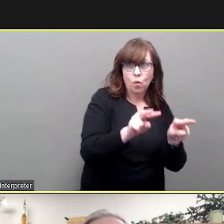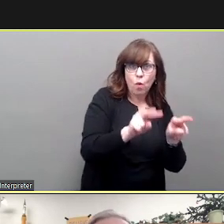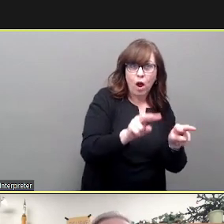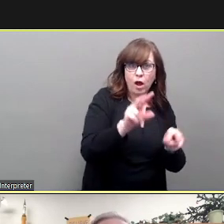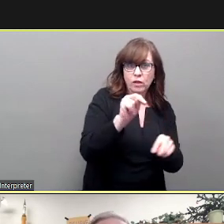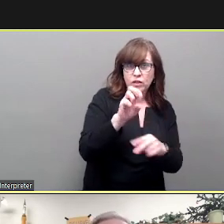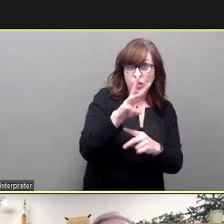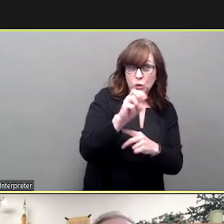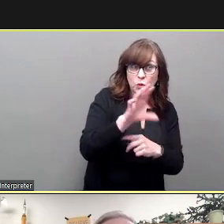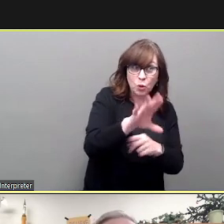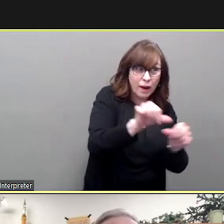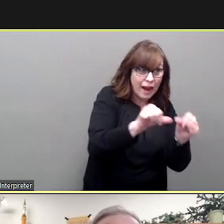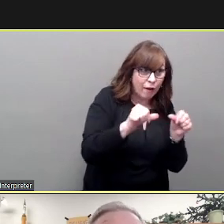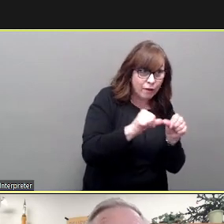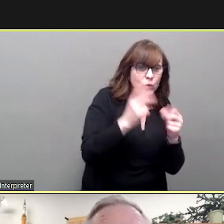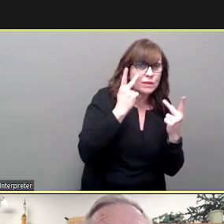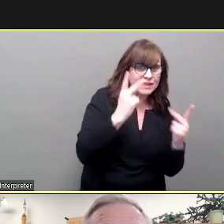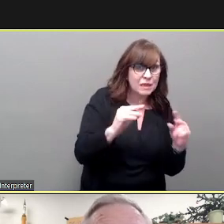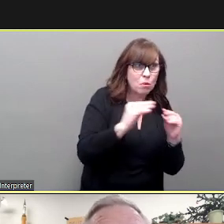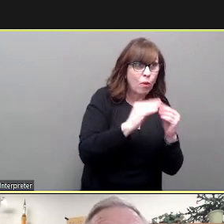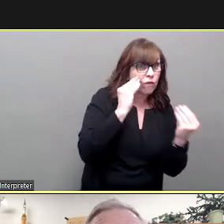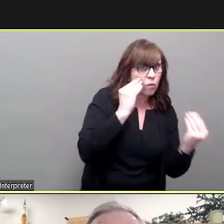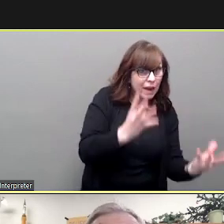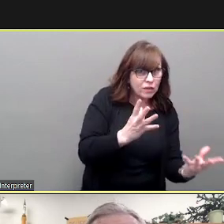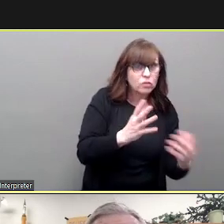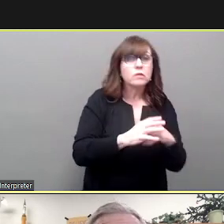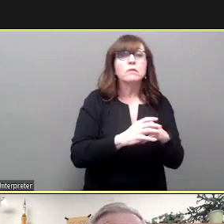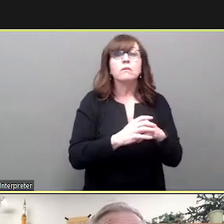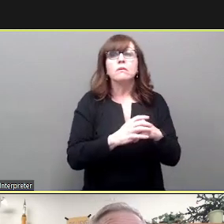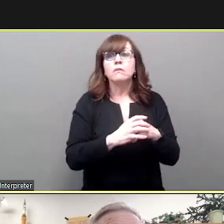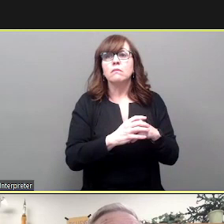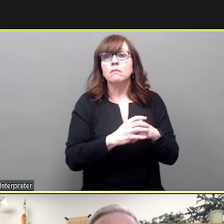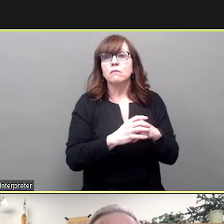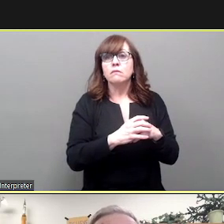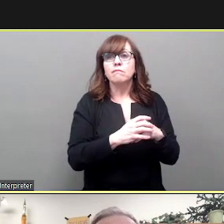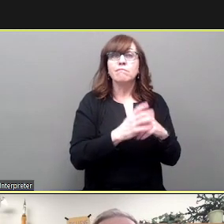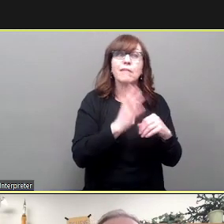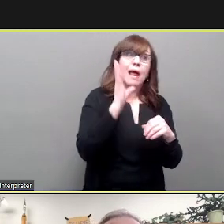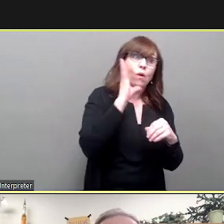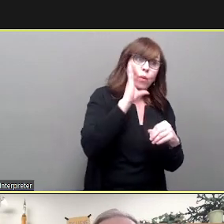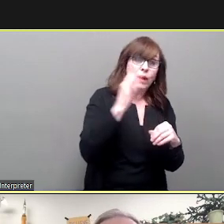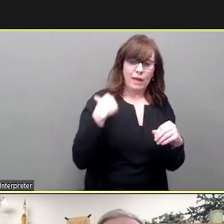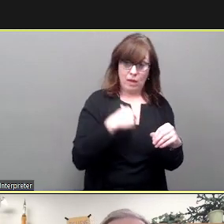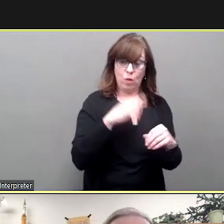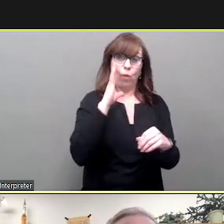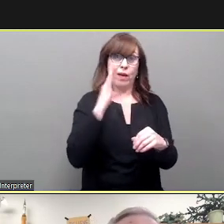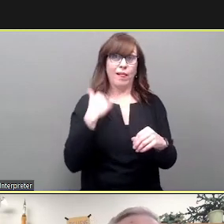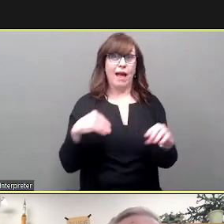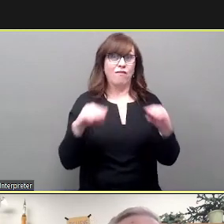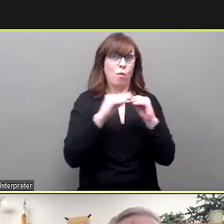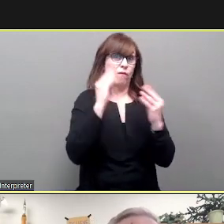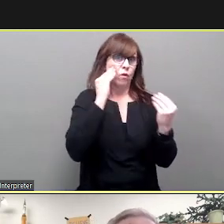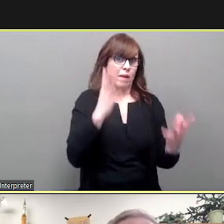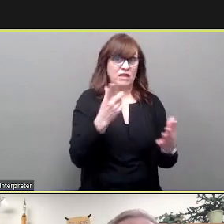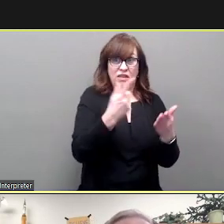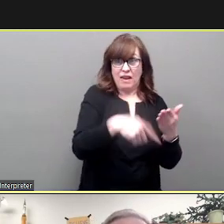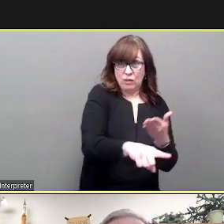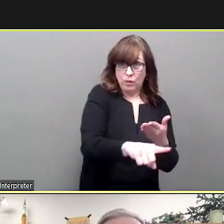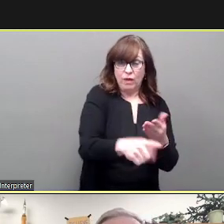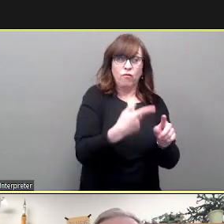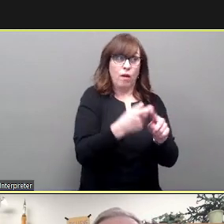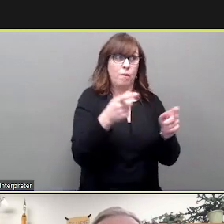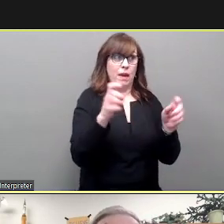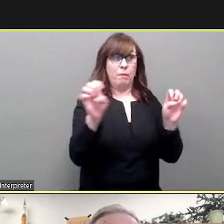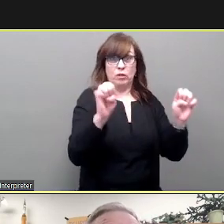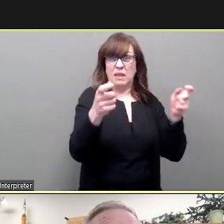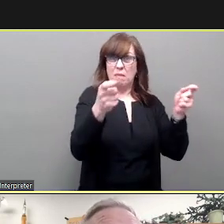We'll have more information and sort of a compendium for you next week from the emergency managers in each county. And I know some of